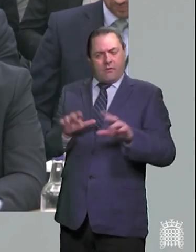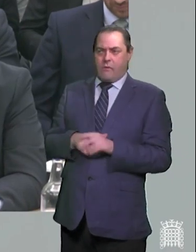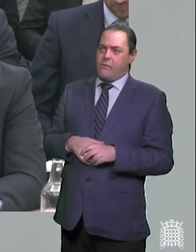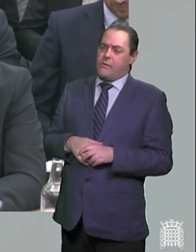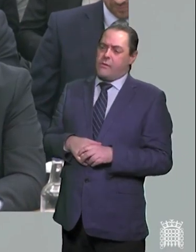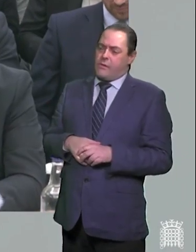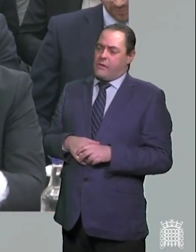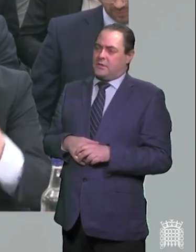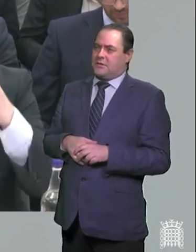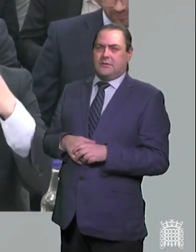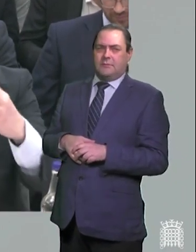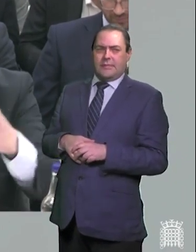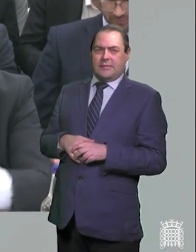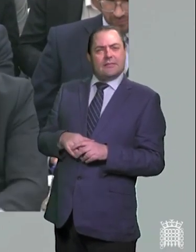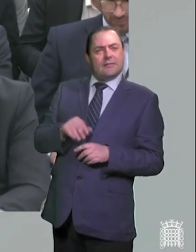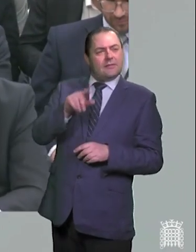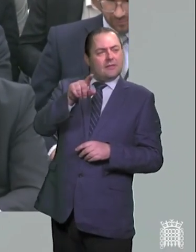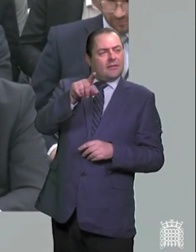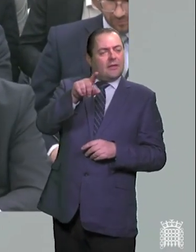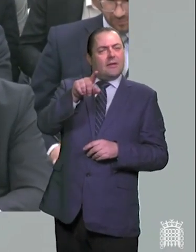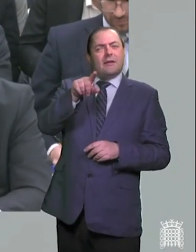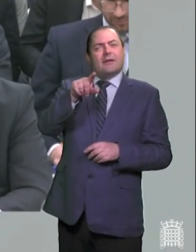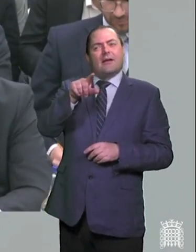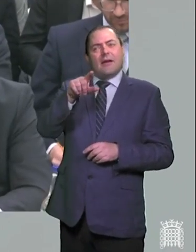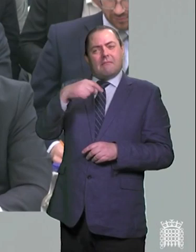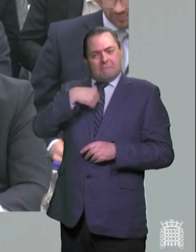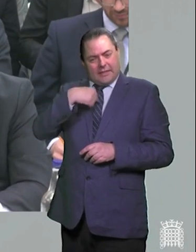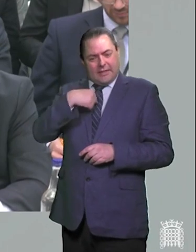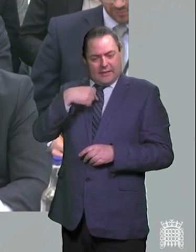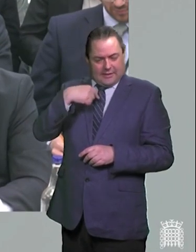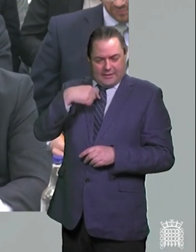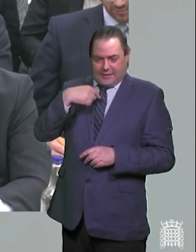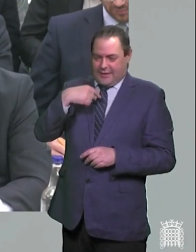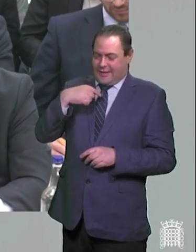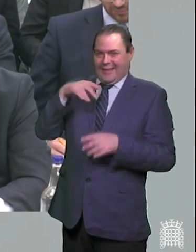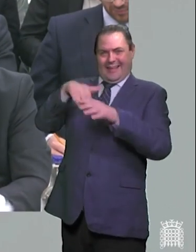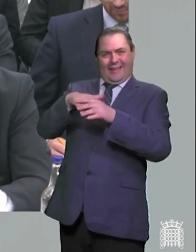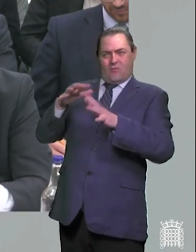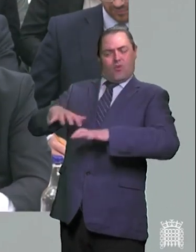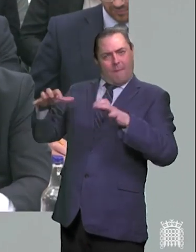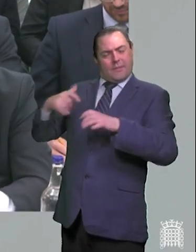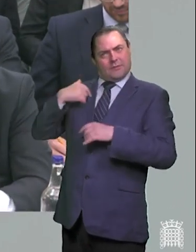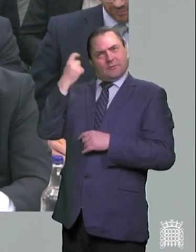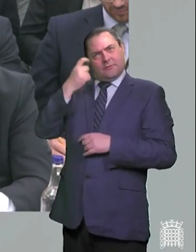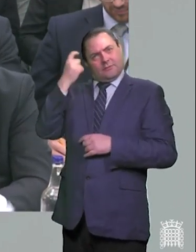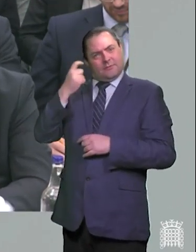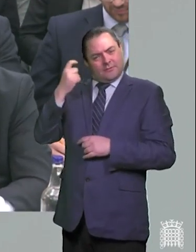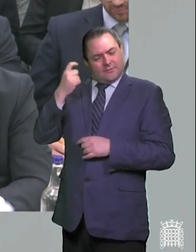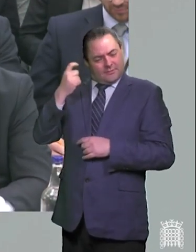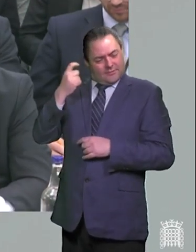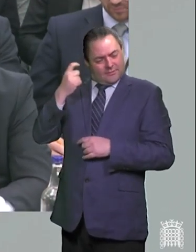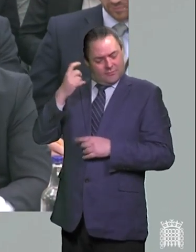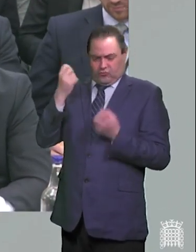distancing. And what I saw, what I had in my head when I was talking to the House of Commons was a memory, a strong